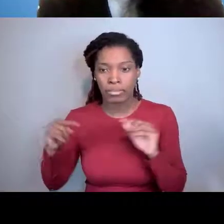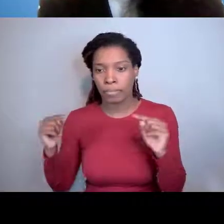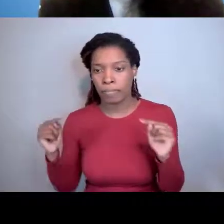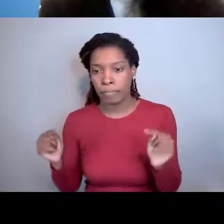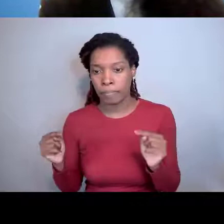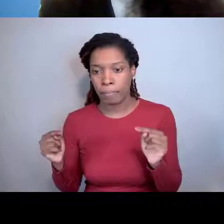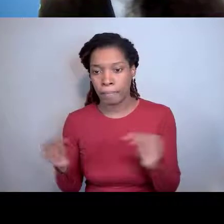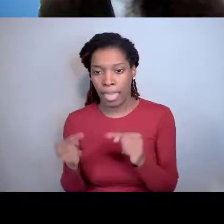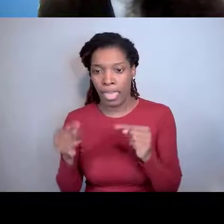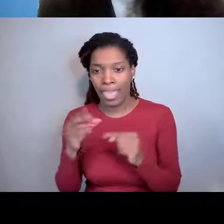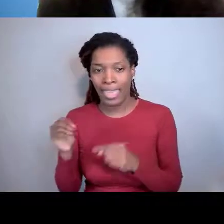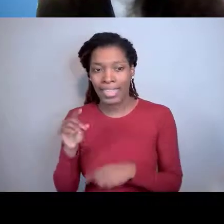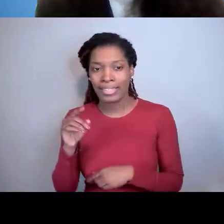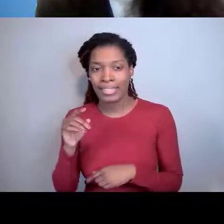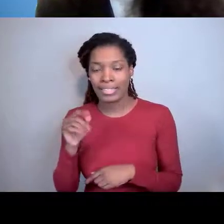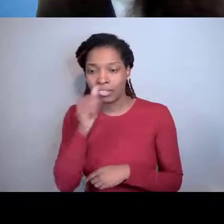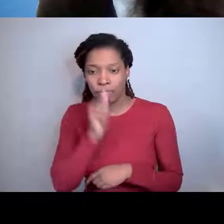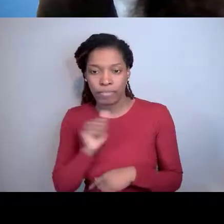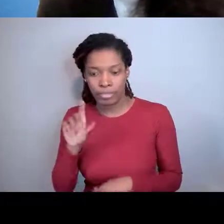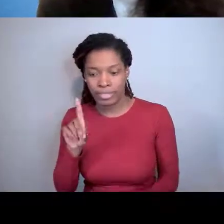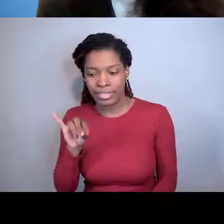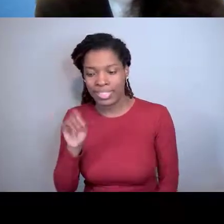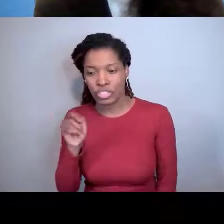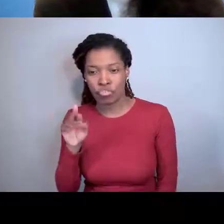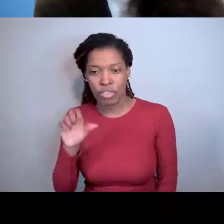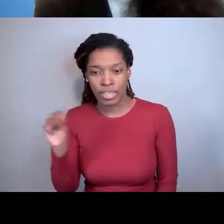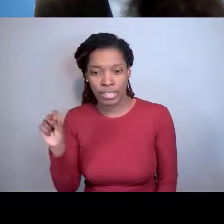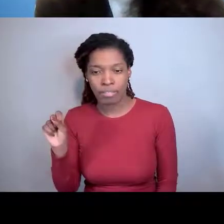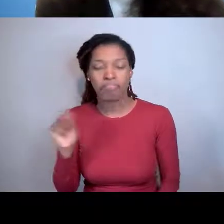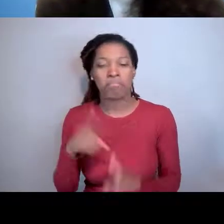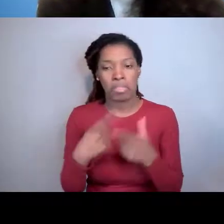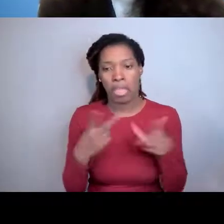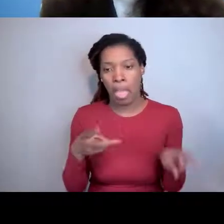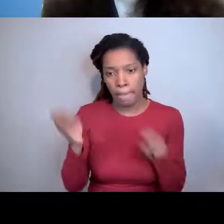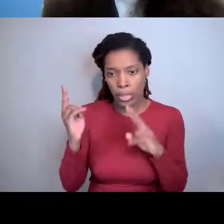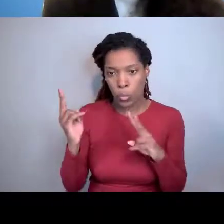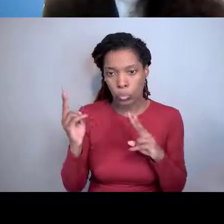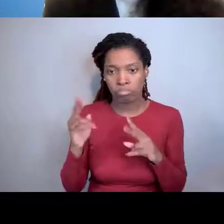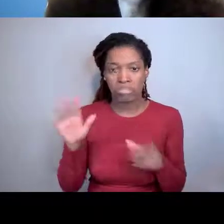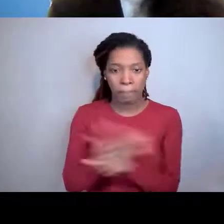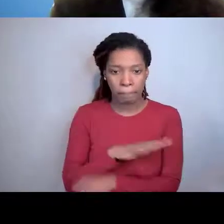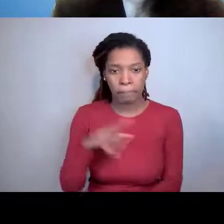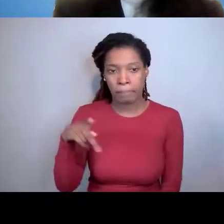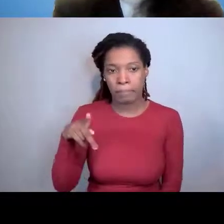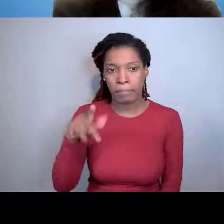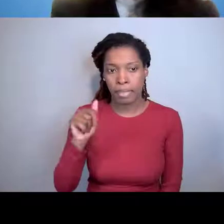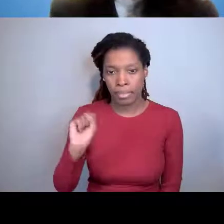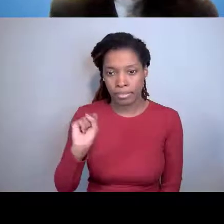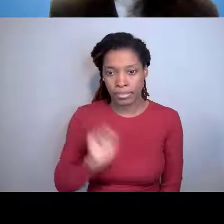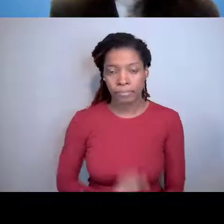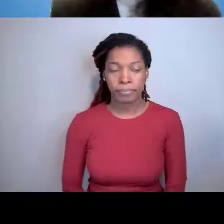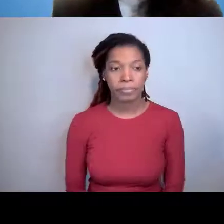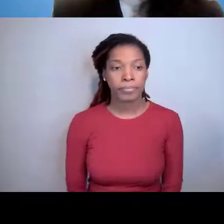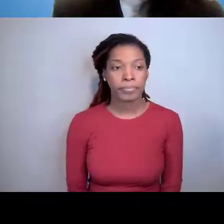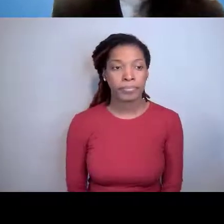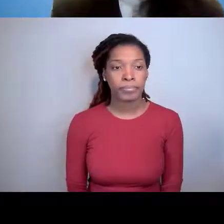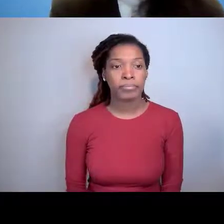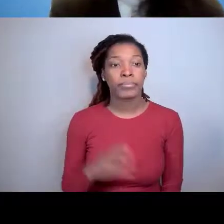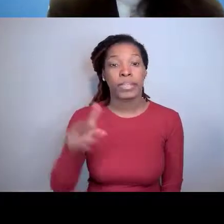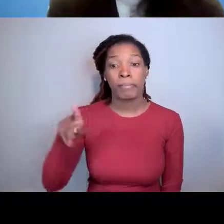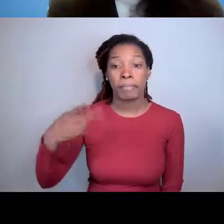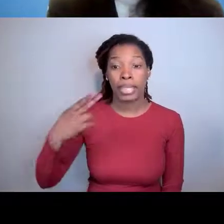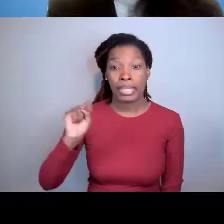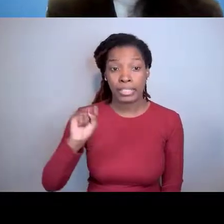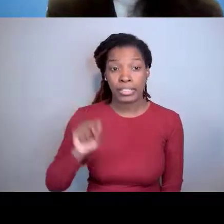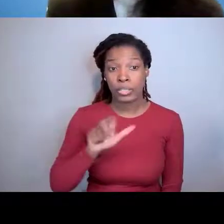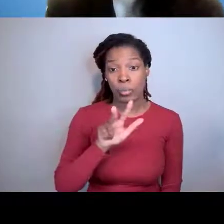your PDF of this completed VAS. And last but not least, in the PHS 398 cover